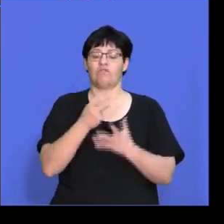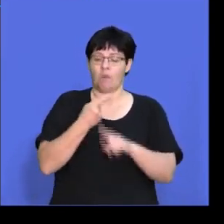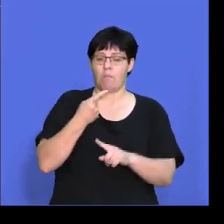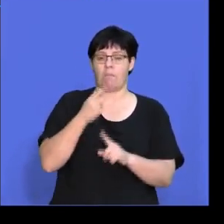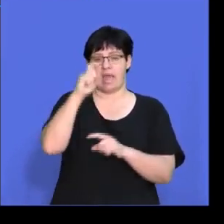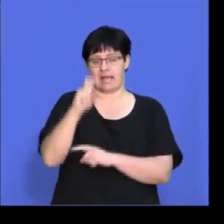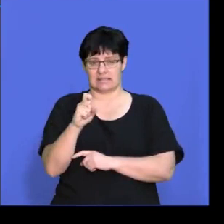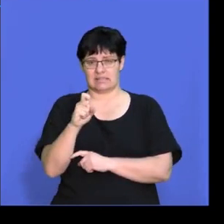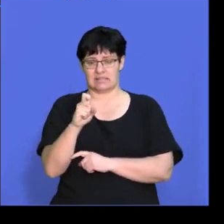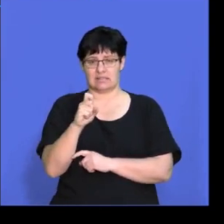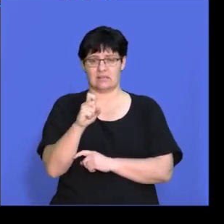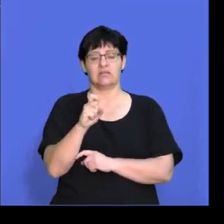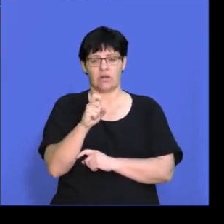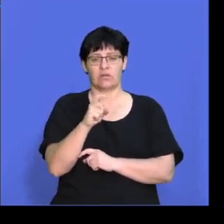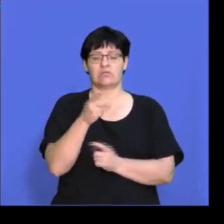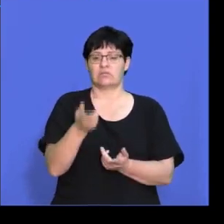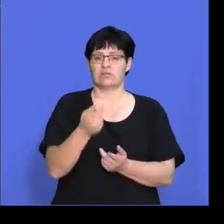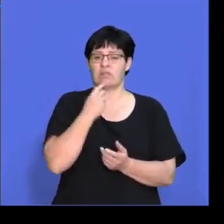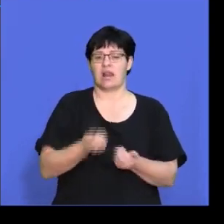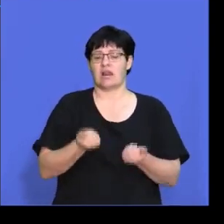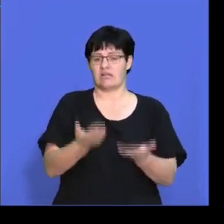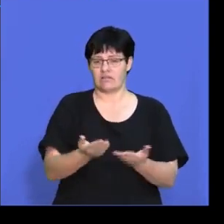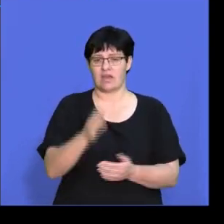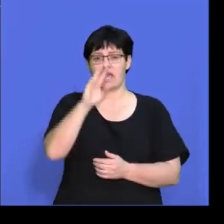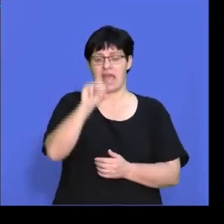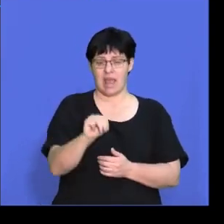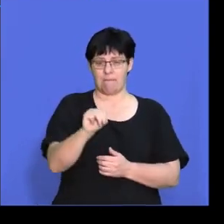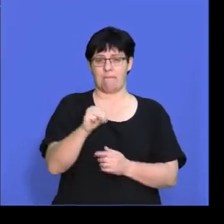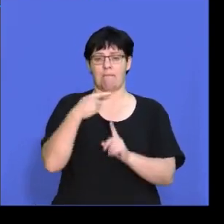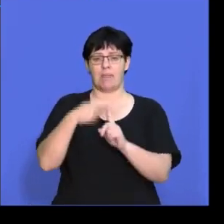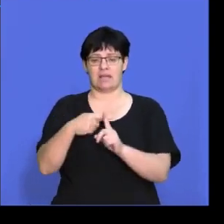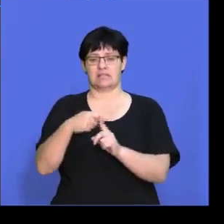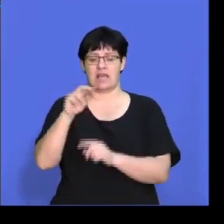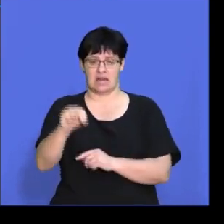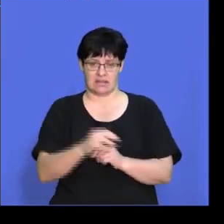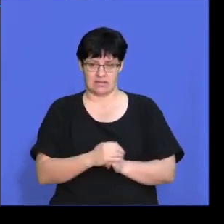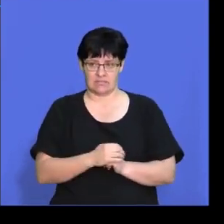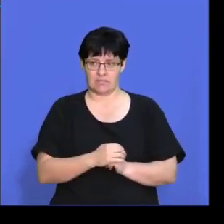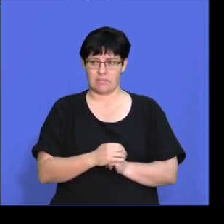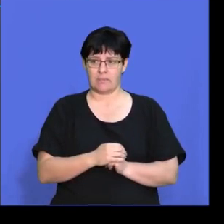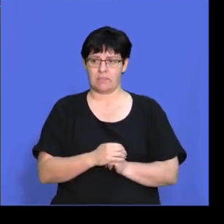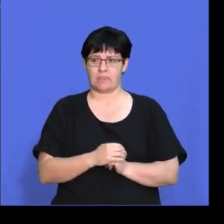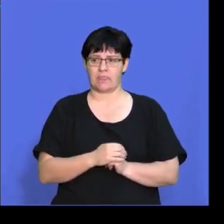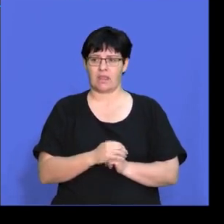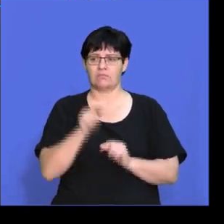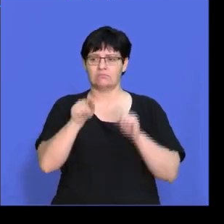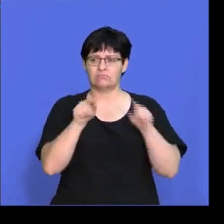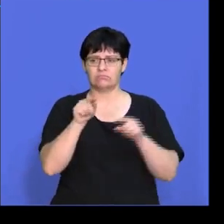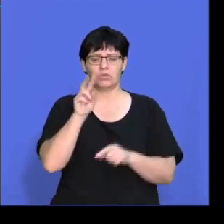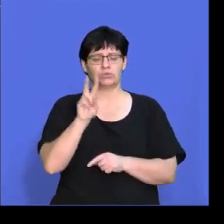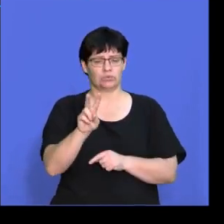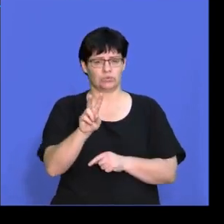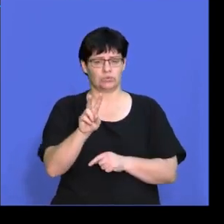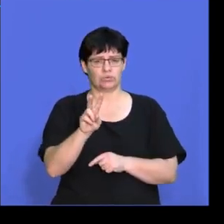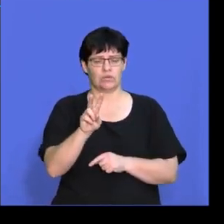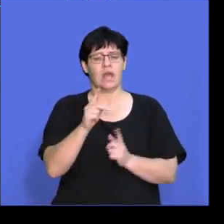x. So we're going to factorize the x out, and that leaves us with n plus m. Now, these two terms